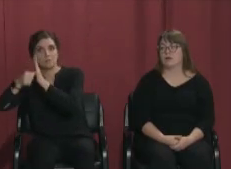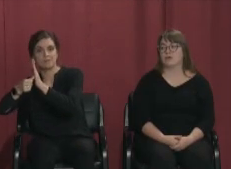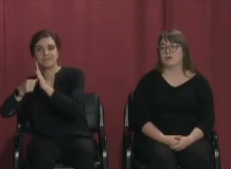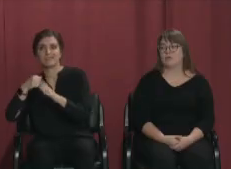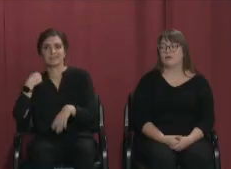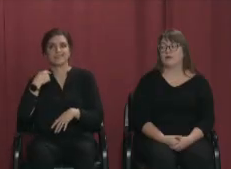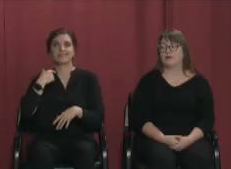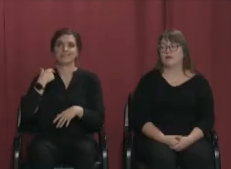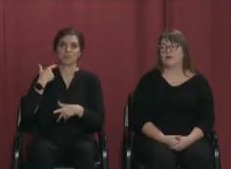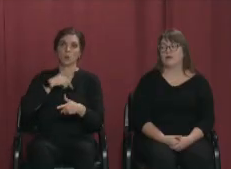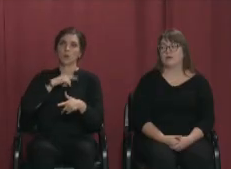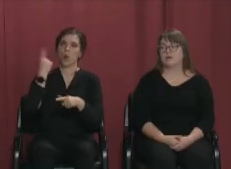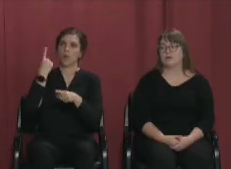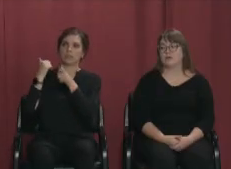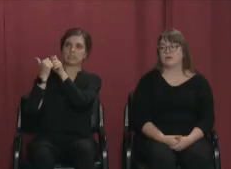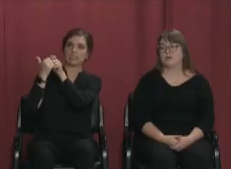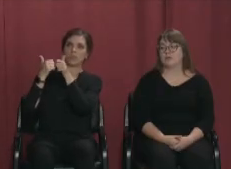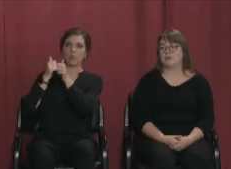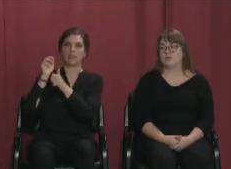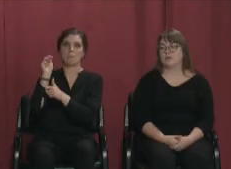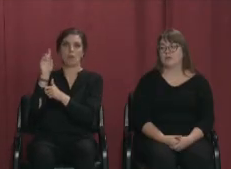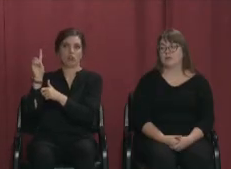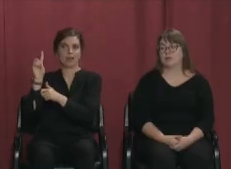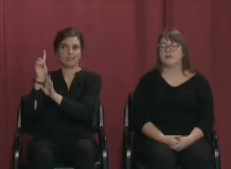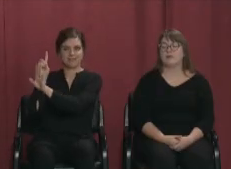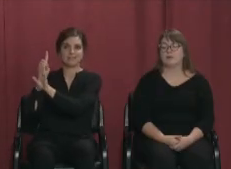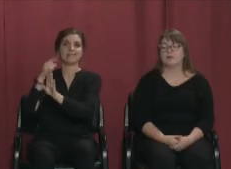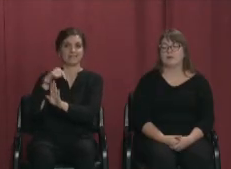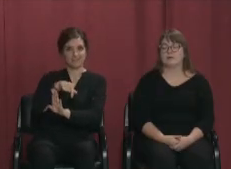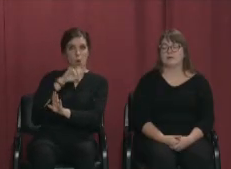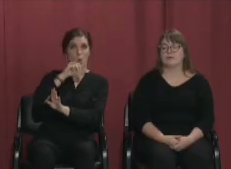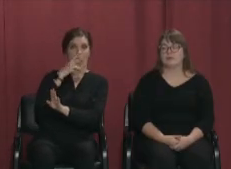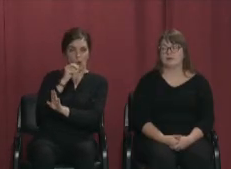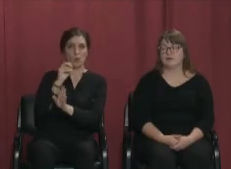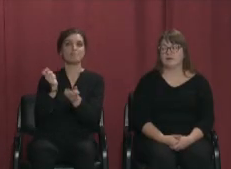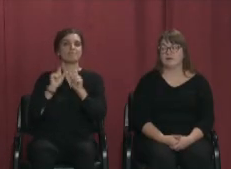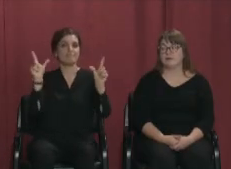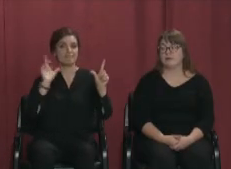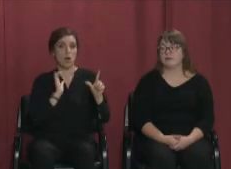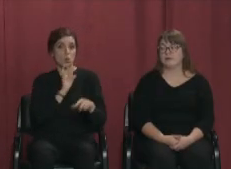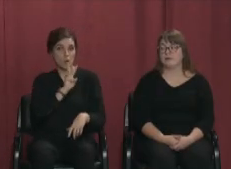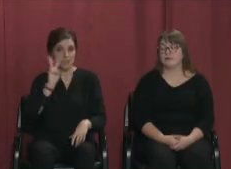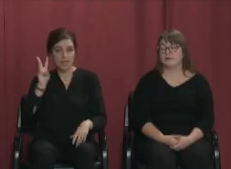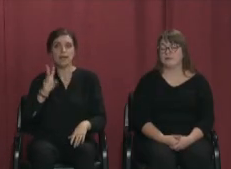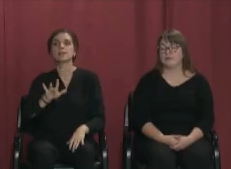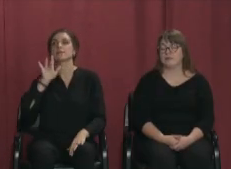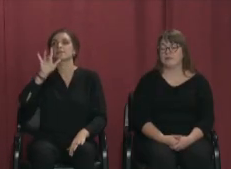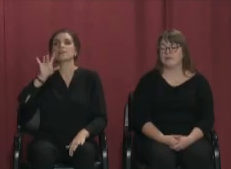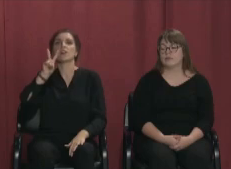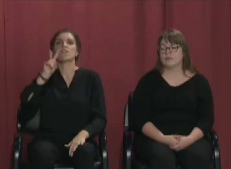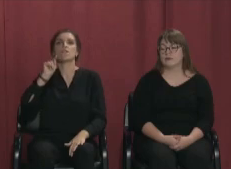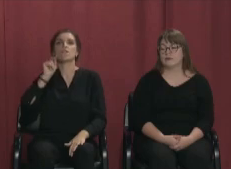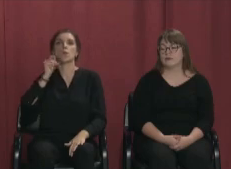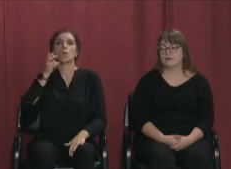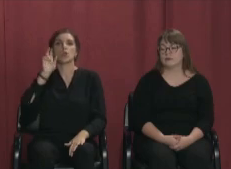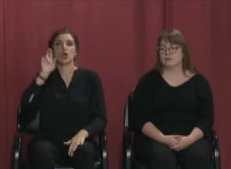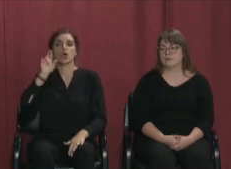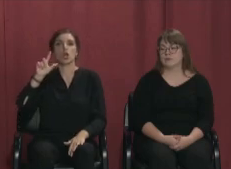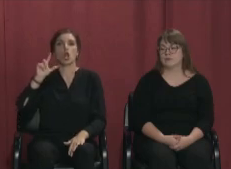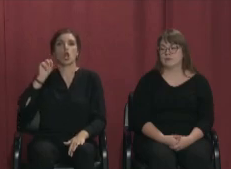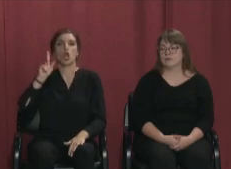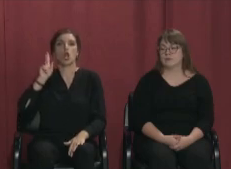Maryland. But get on our website, and it'll say voter lookup. Click on it, put your last name, first